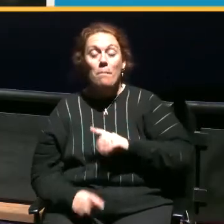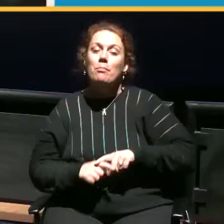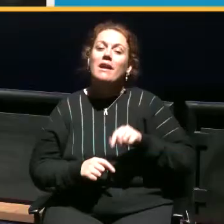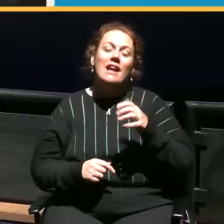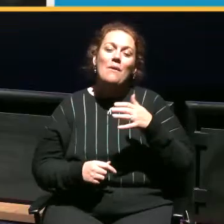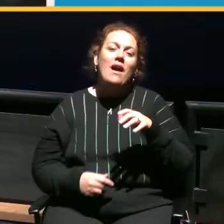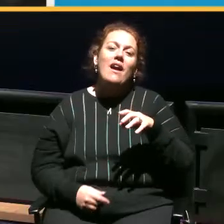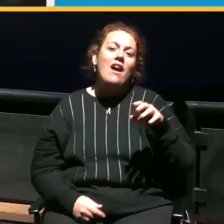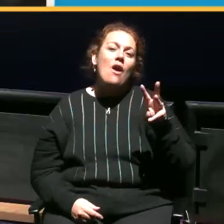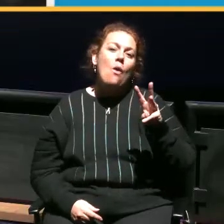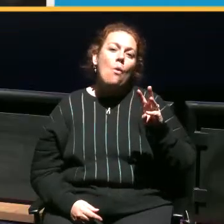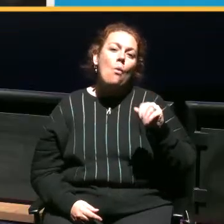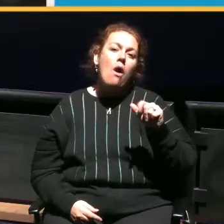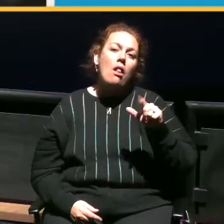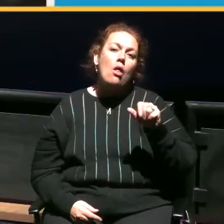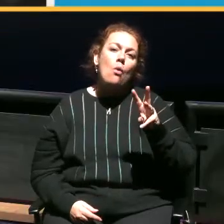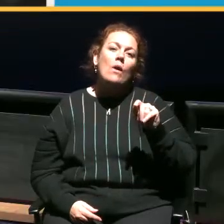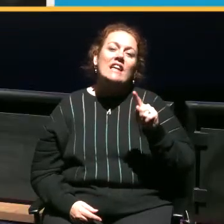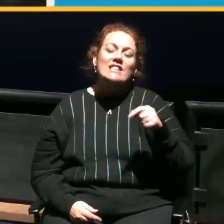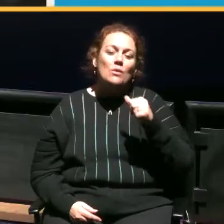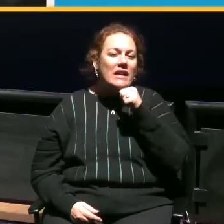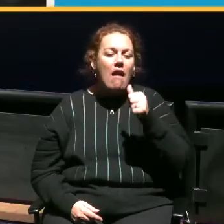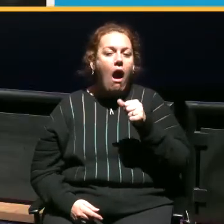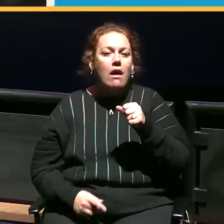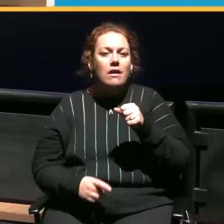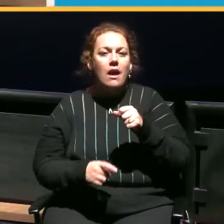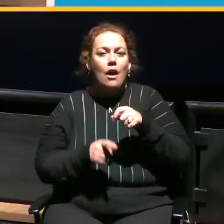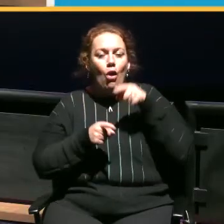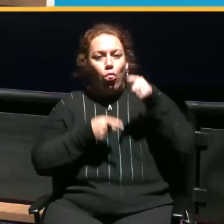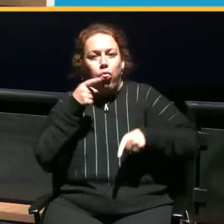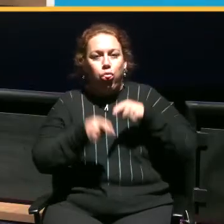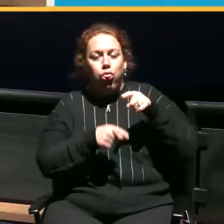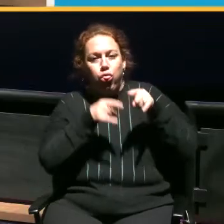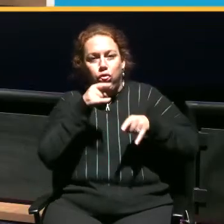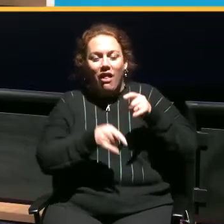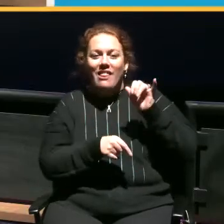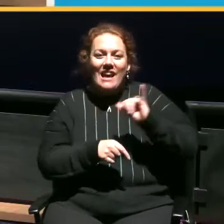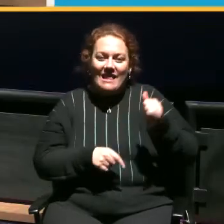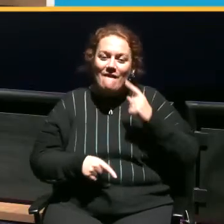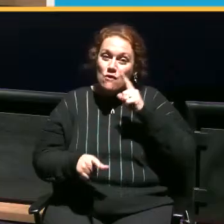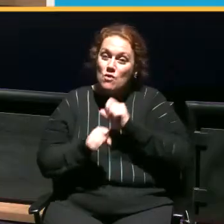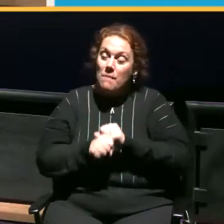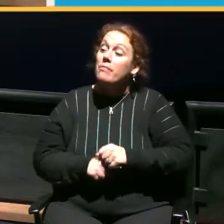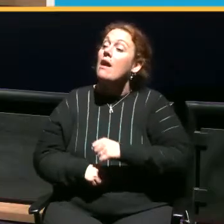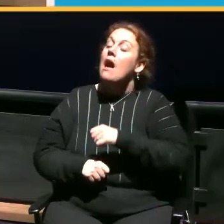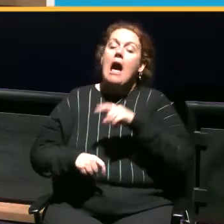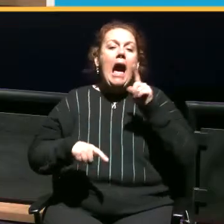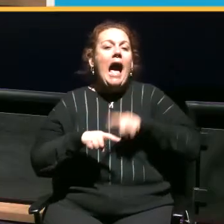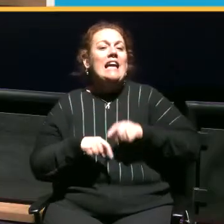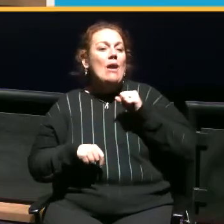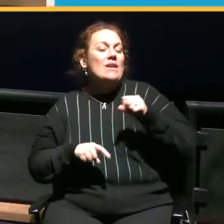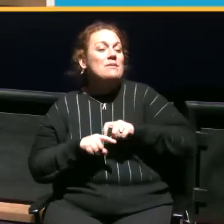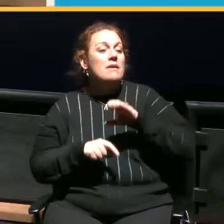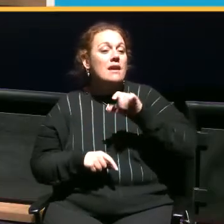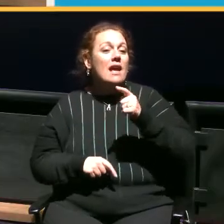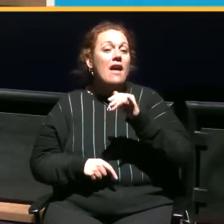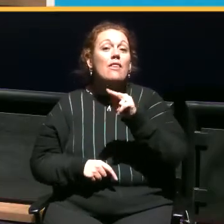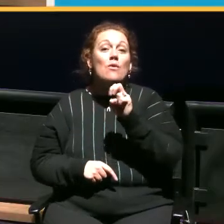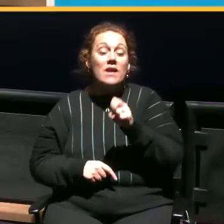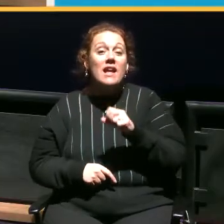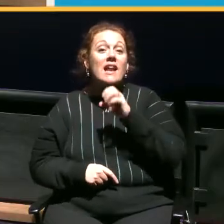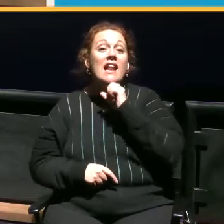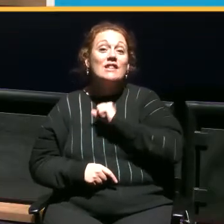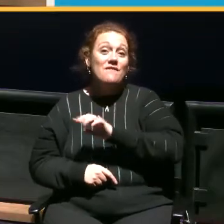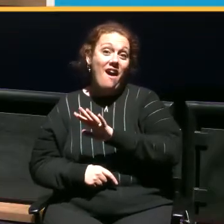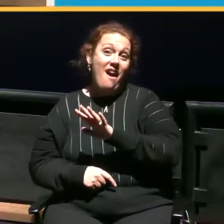Wolowitz would not get pummeled like that for real. Well, I can't resist but ask this next question. Mm-hmm. It comes from Catherine, who is 5